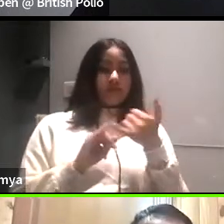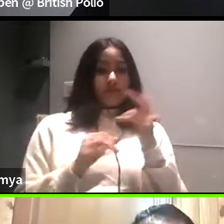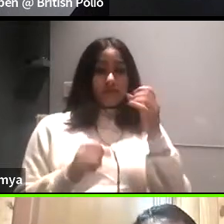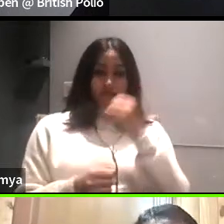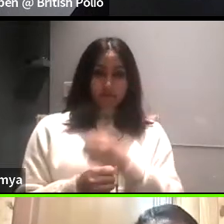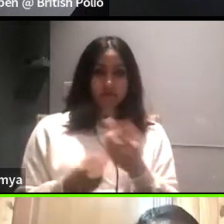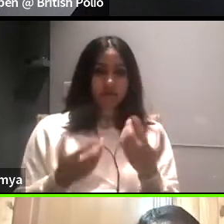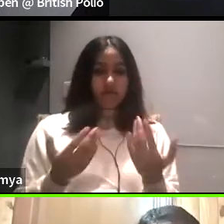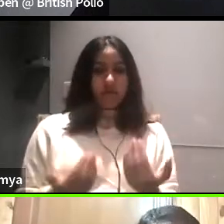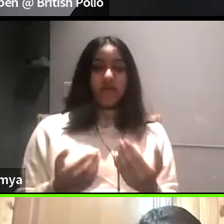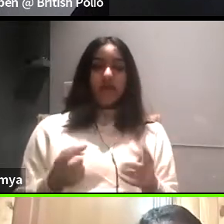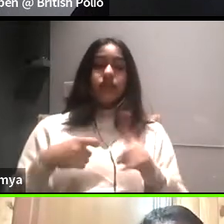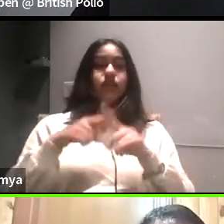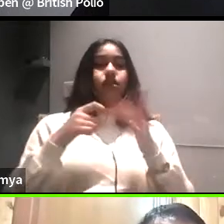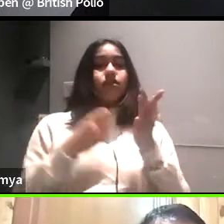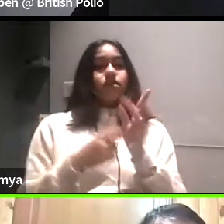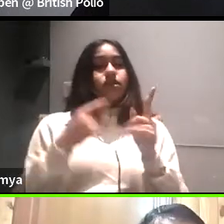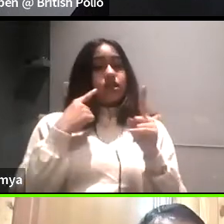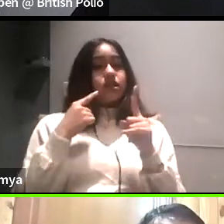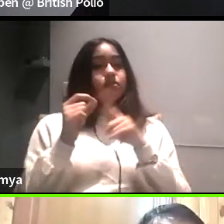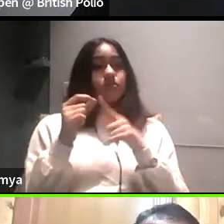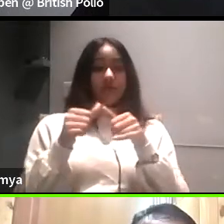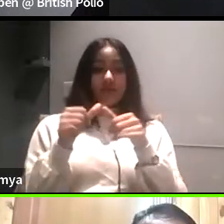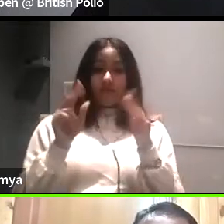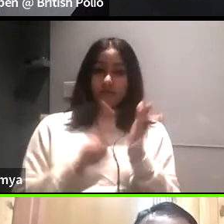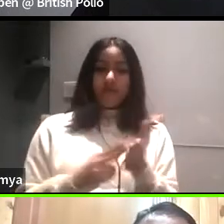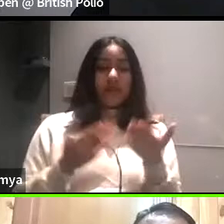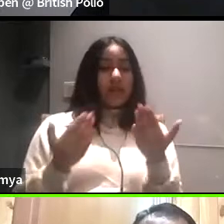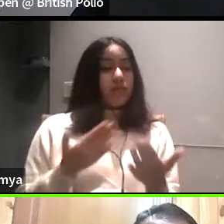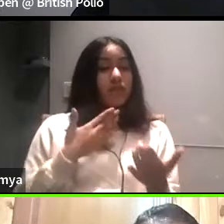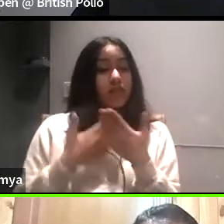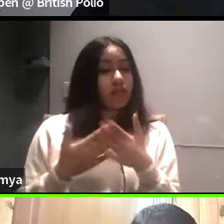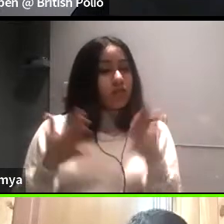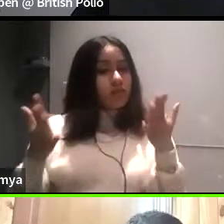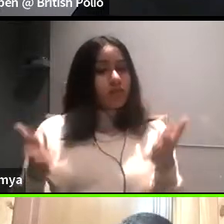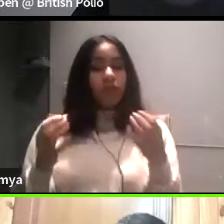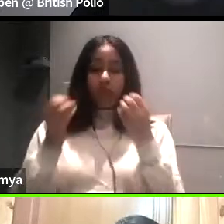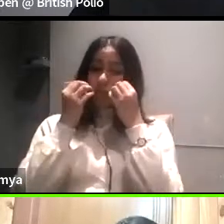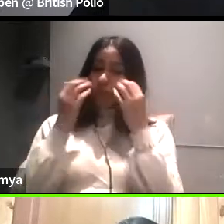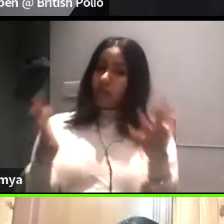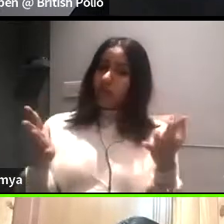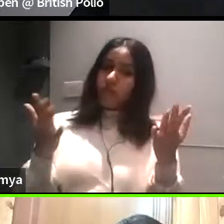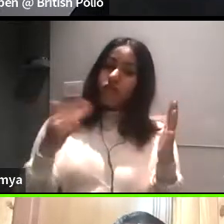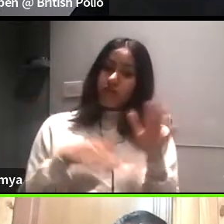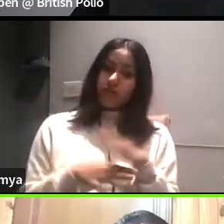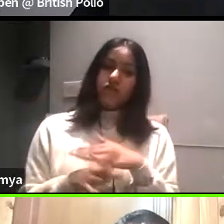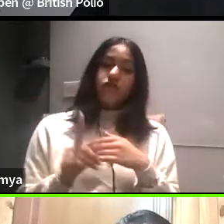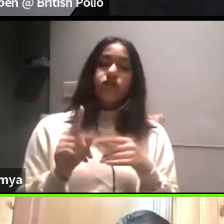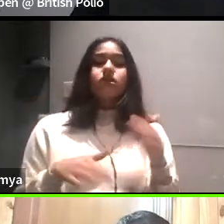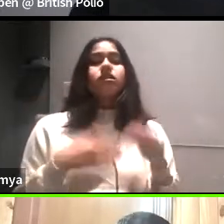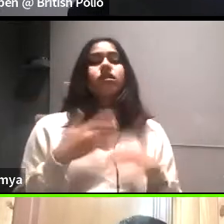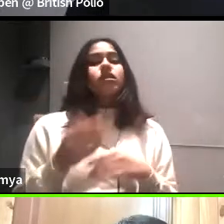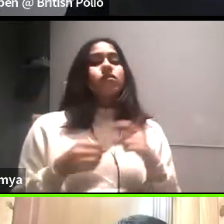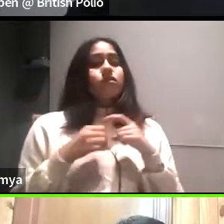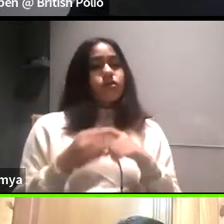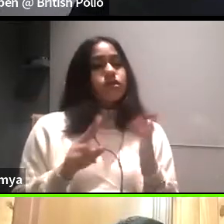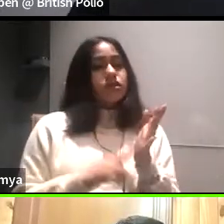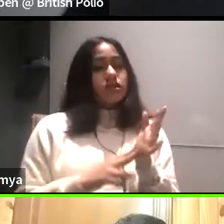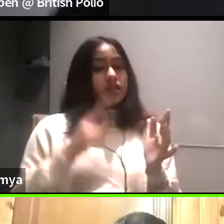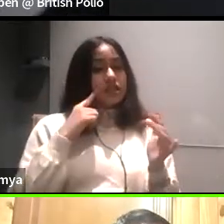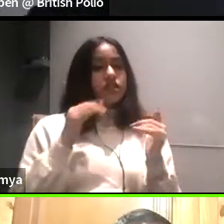put, Kripen. So thank you for bringing this wonderful perspective here. Next question is to